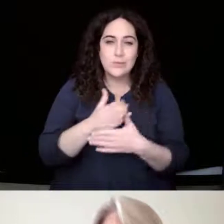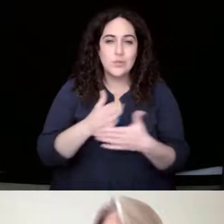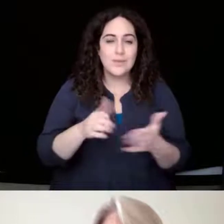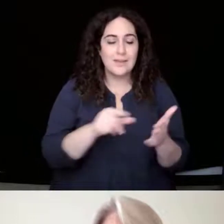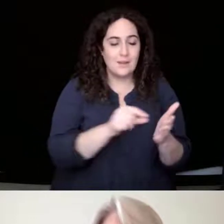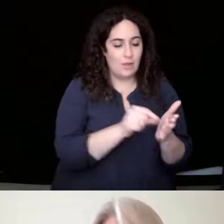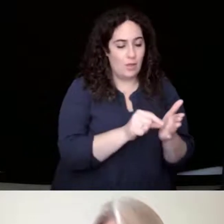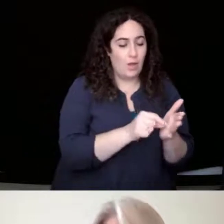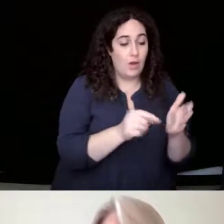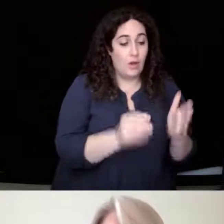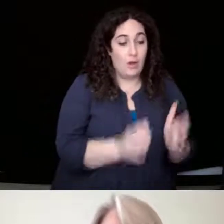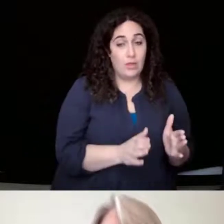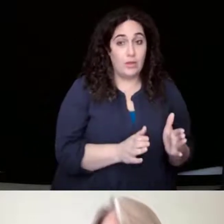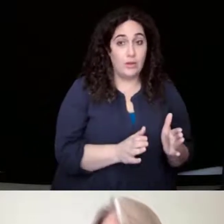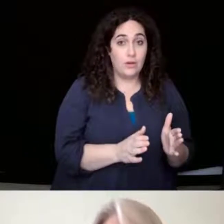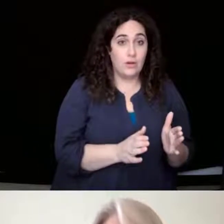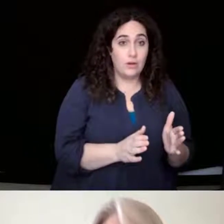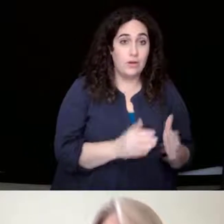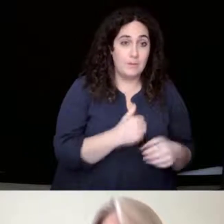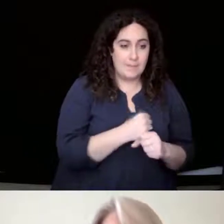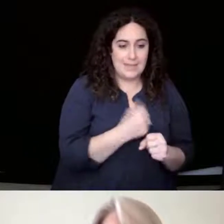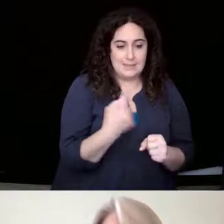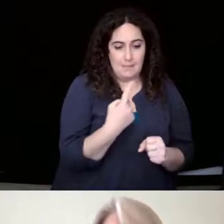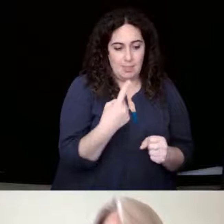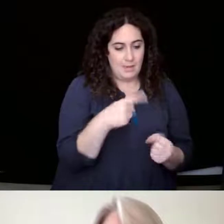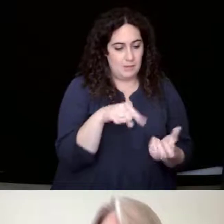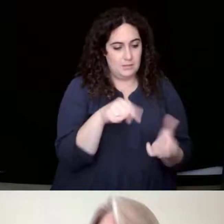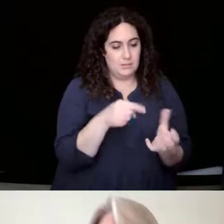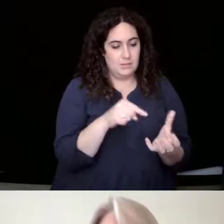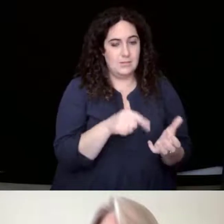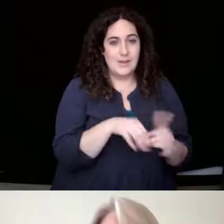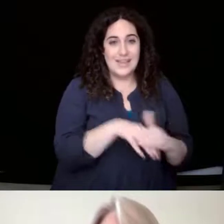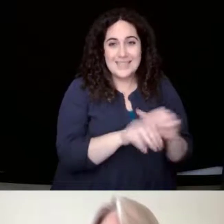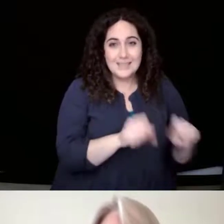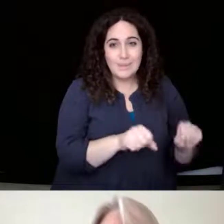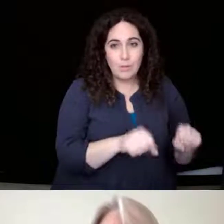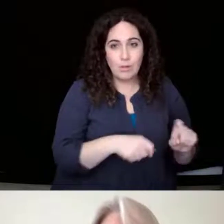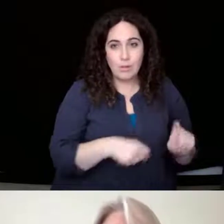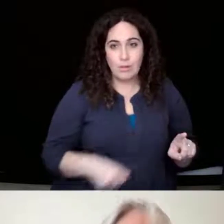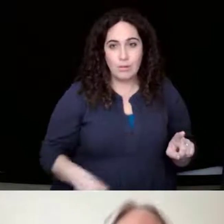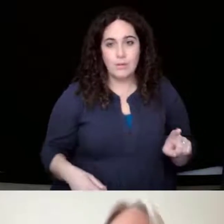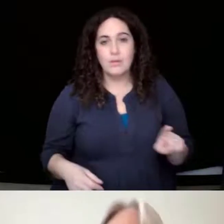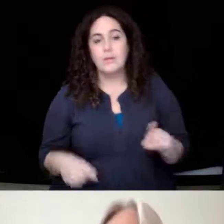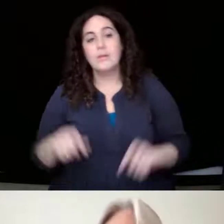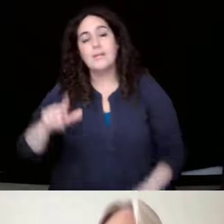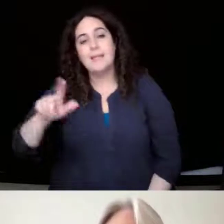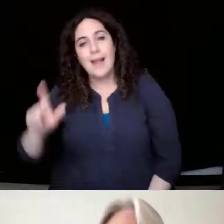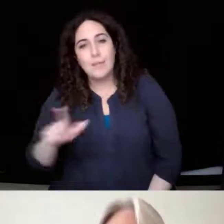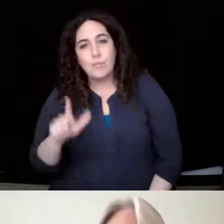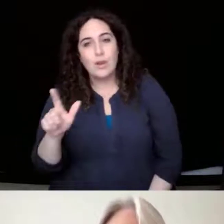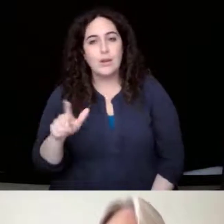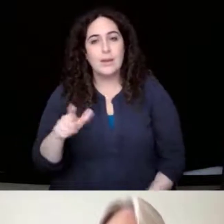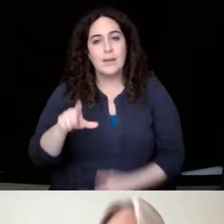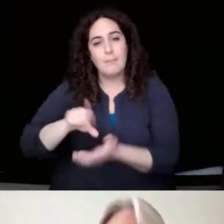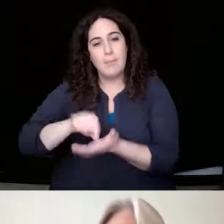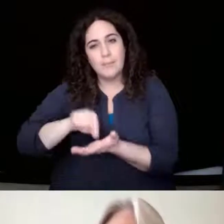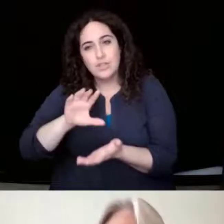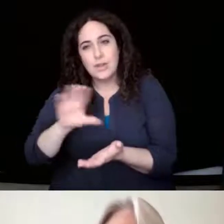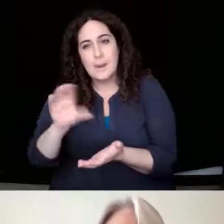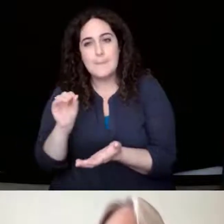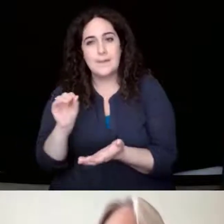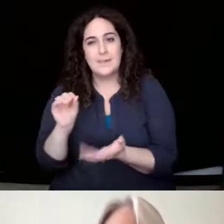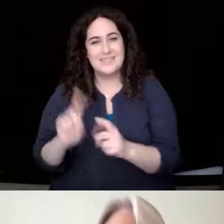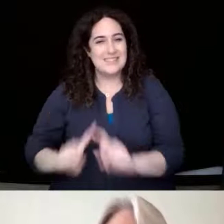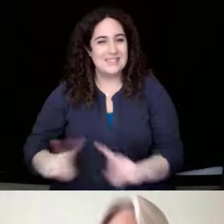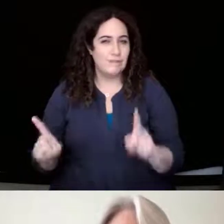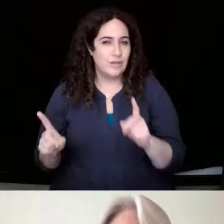creating a work that is accessible and the kinds of considerations that, say, a library or a publisher has to have if they are bringing up